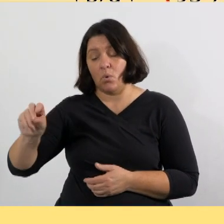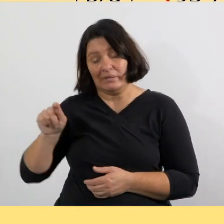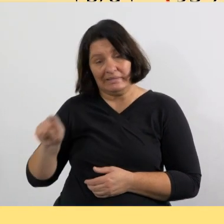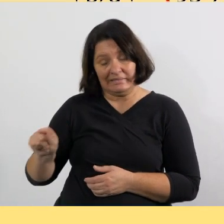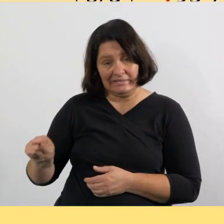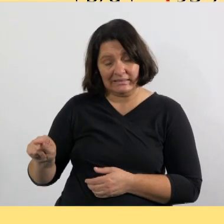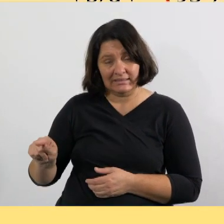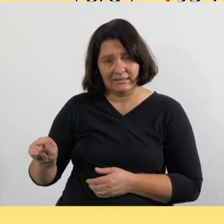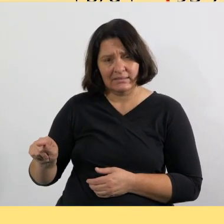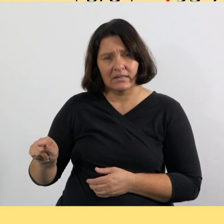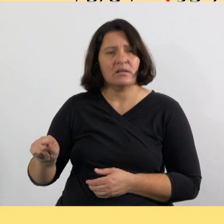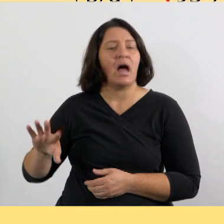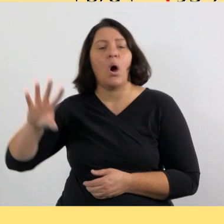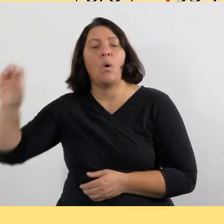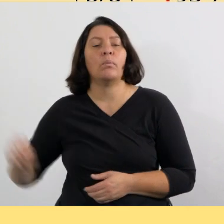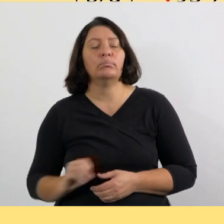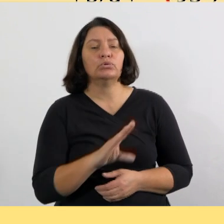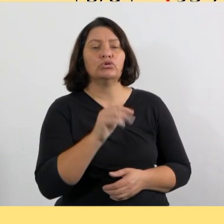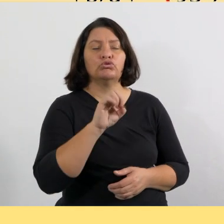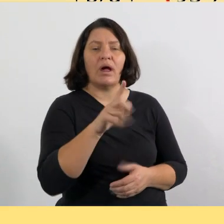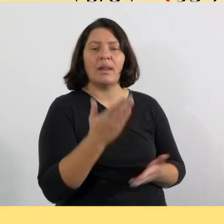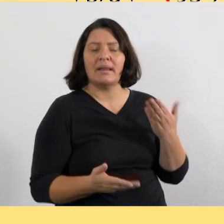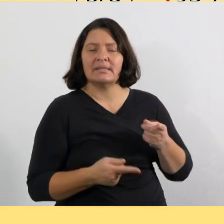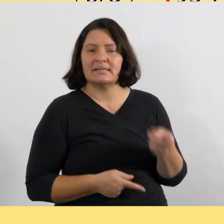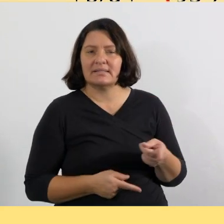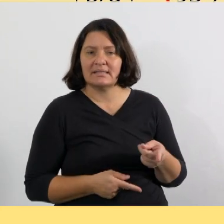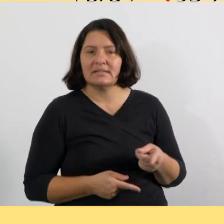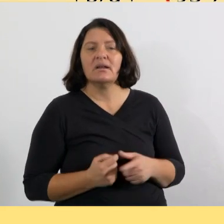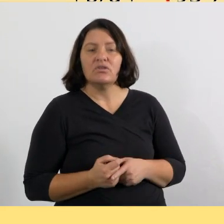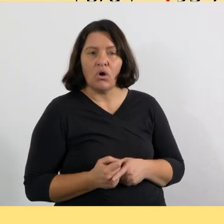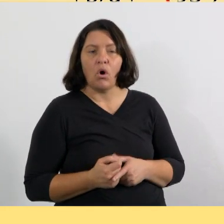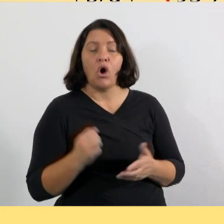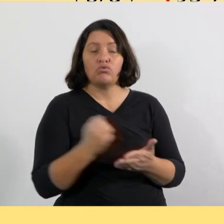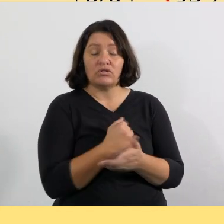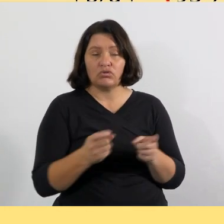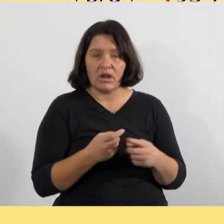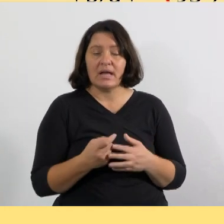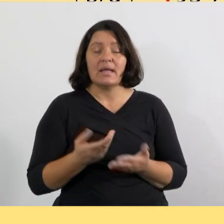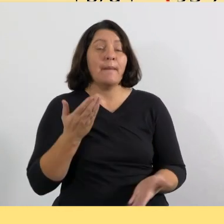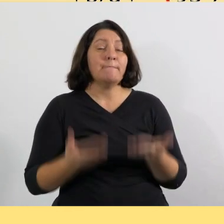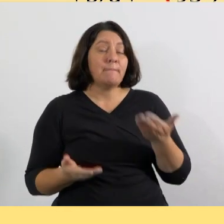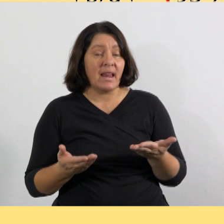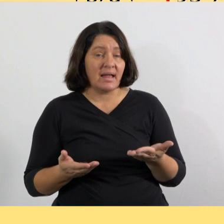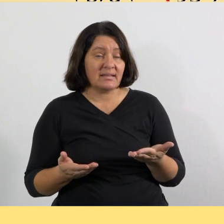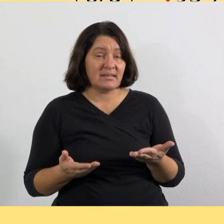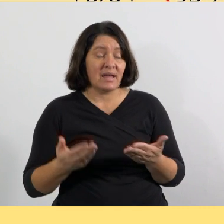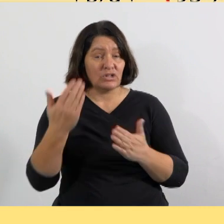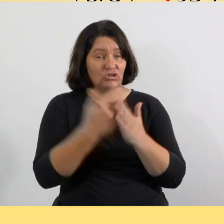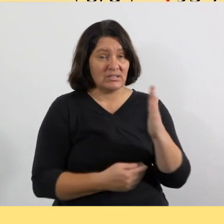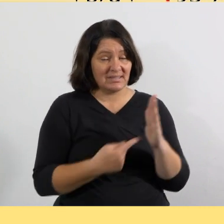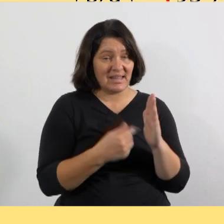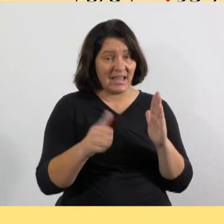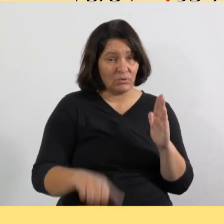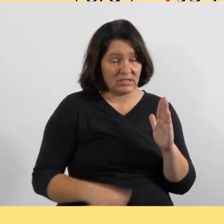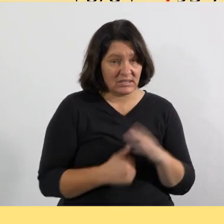93,770. How then do we post it to the trial balance? Remember, your creditors control is a balance sheet account. So it comes